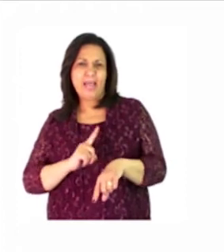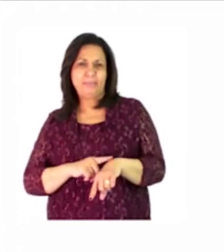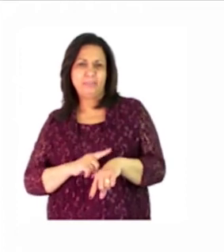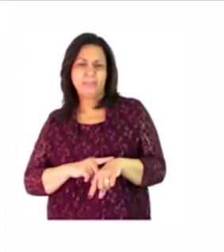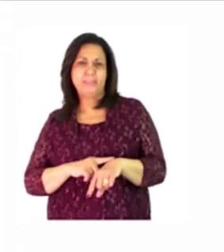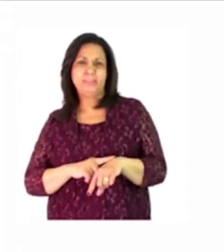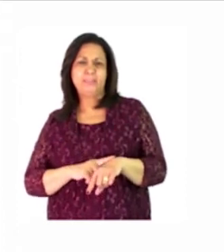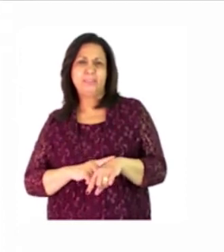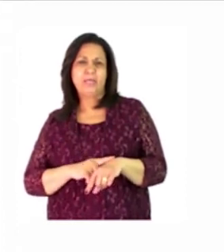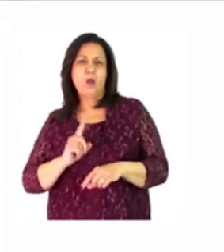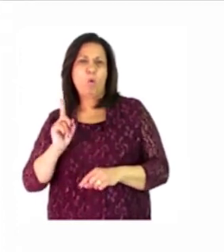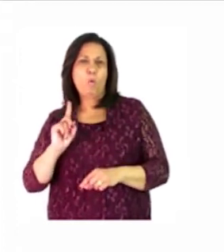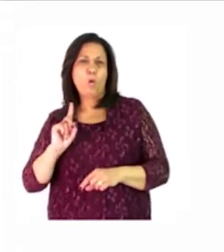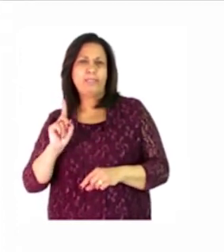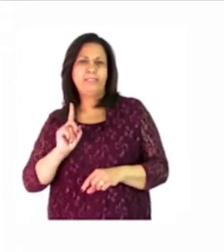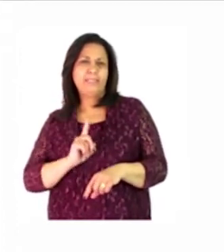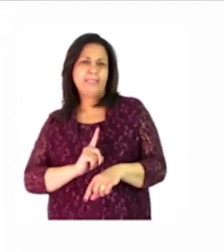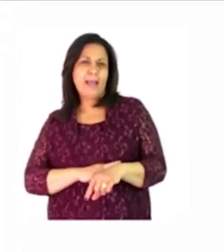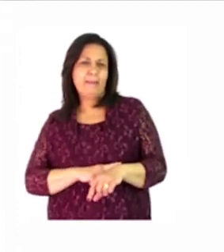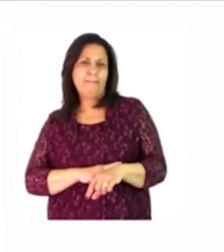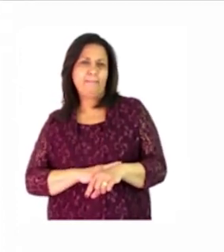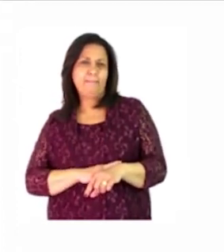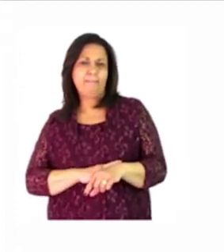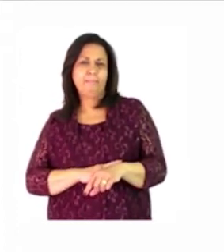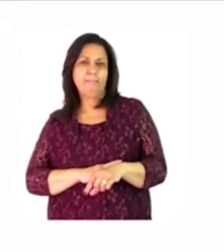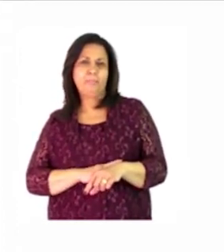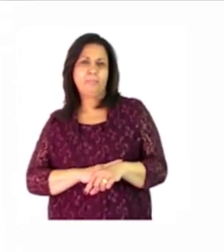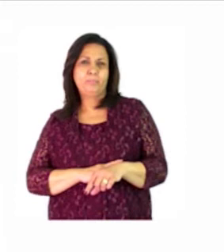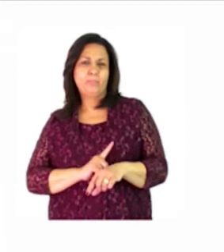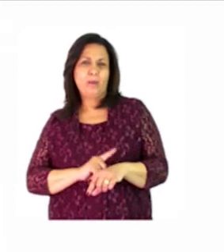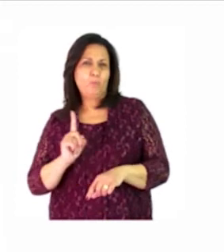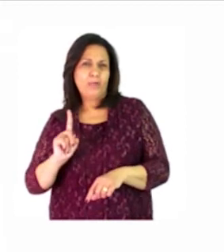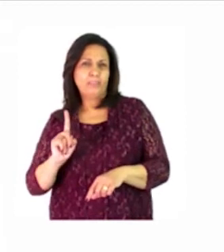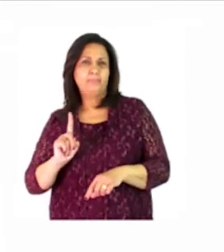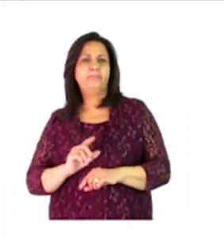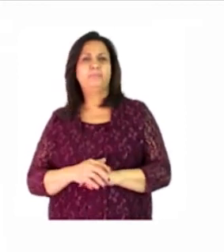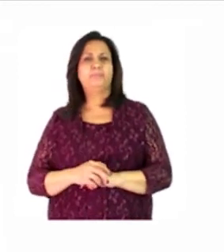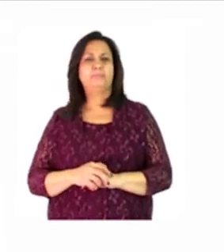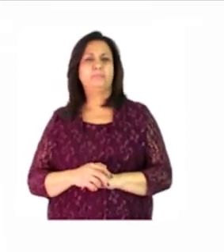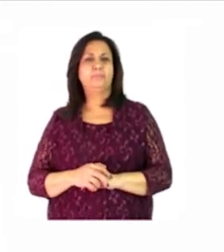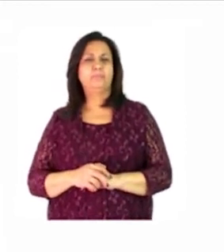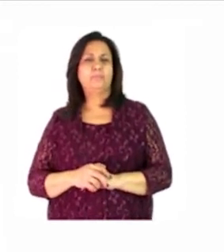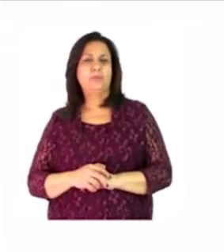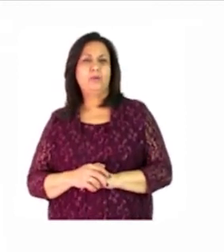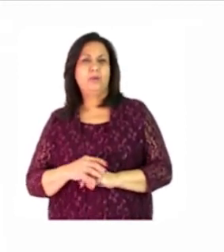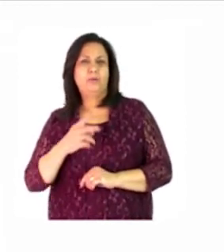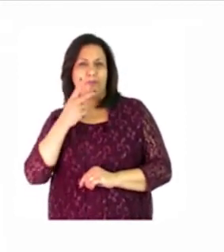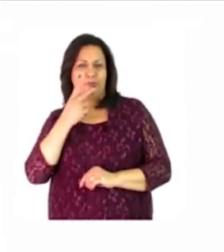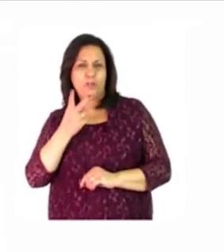there, what is the time? We should always remember, if we look